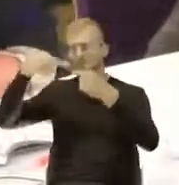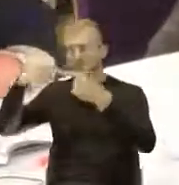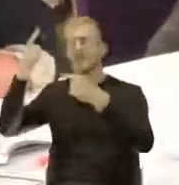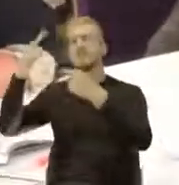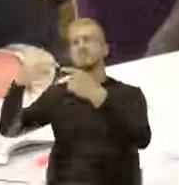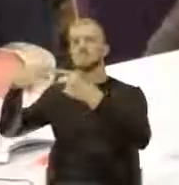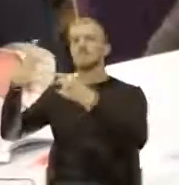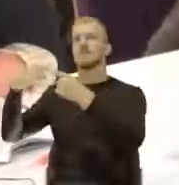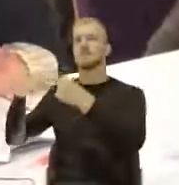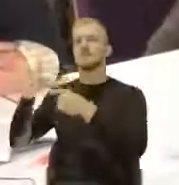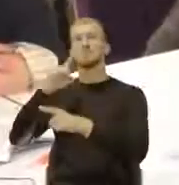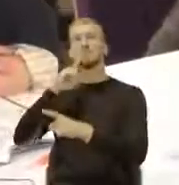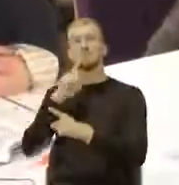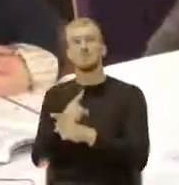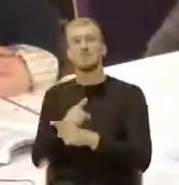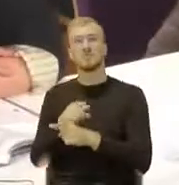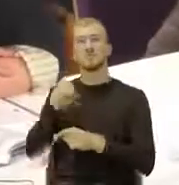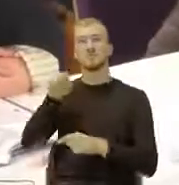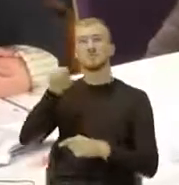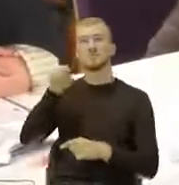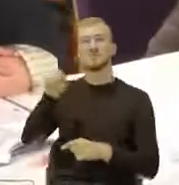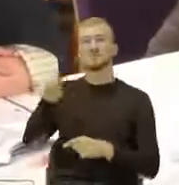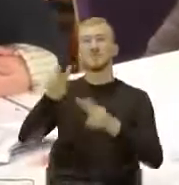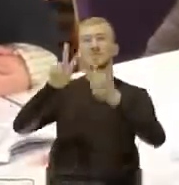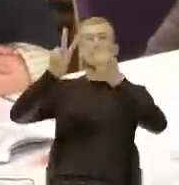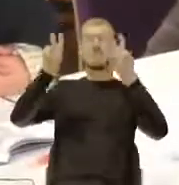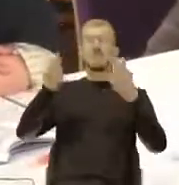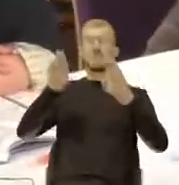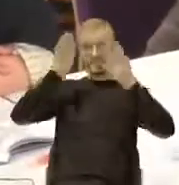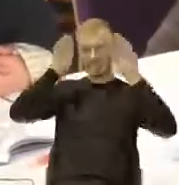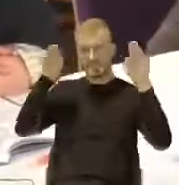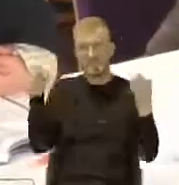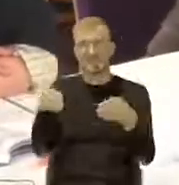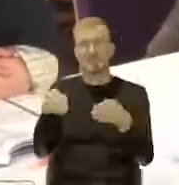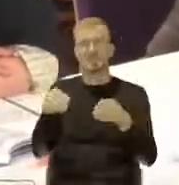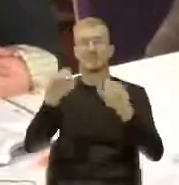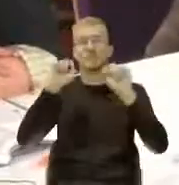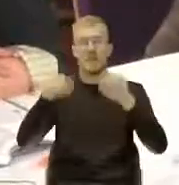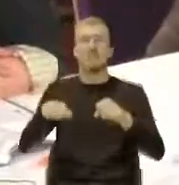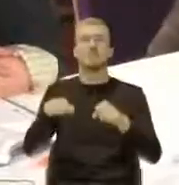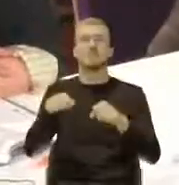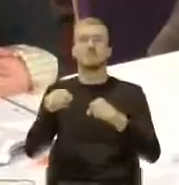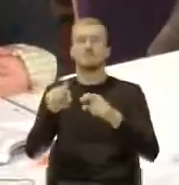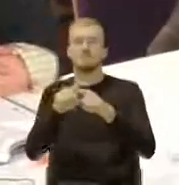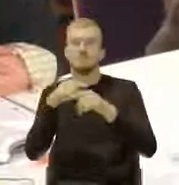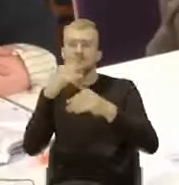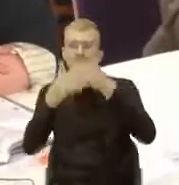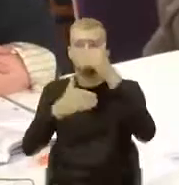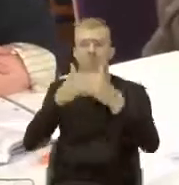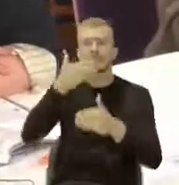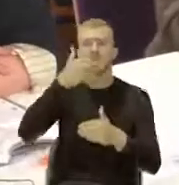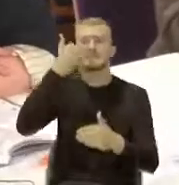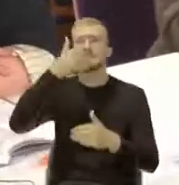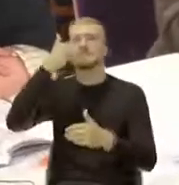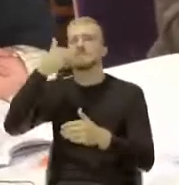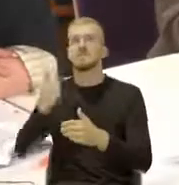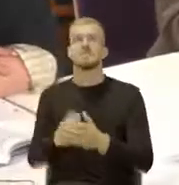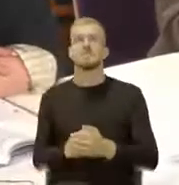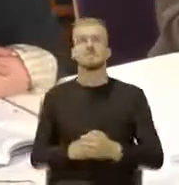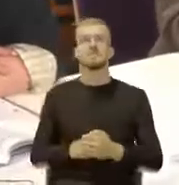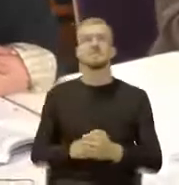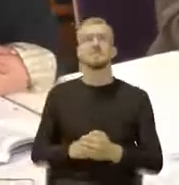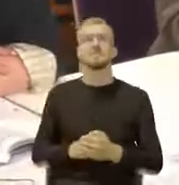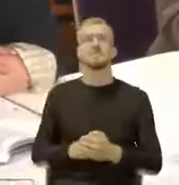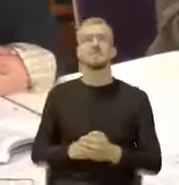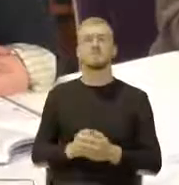start off the COVID-19 issues. The COVID-19 pandemic is clearly a wake-up call for all of us on